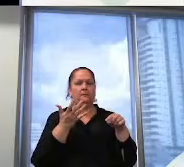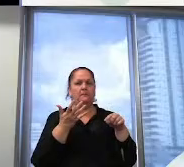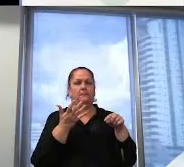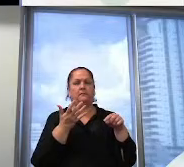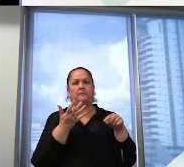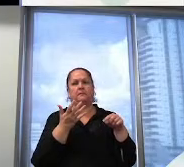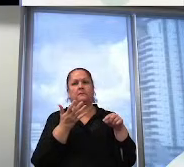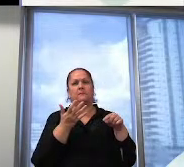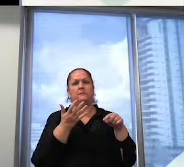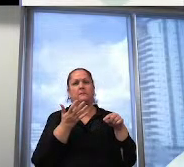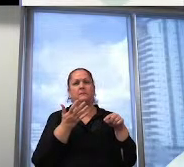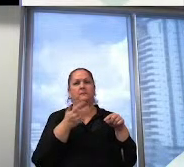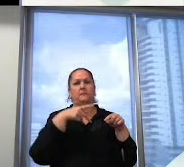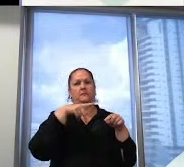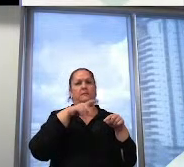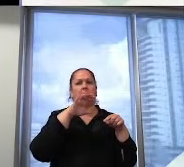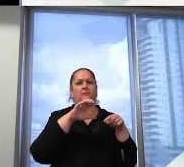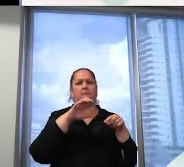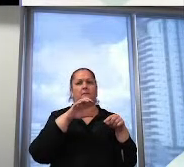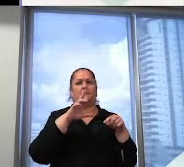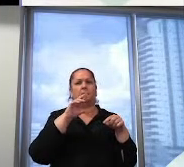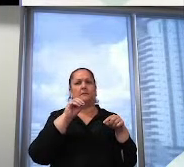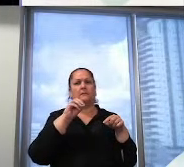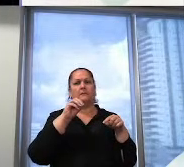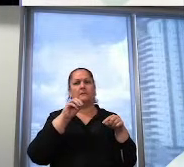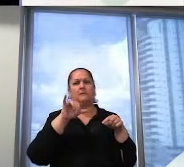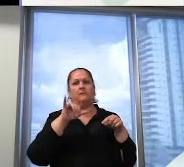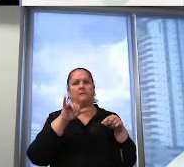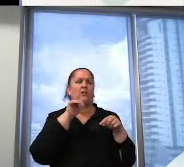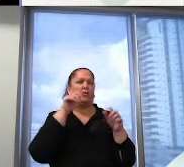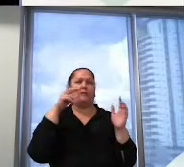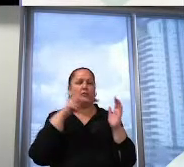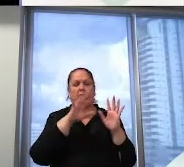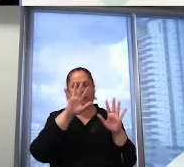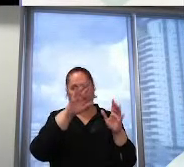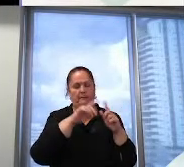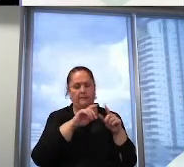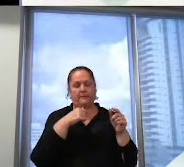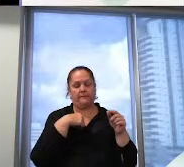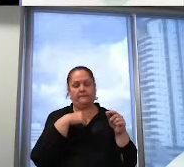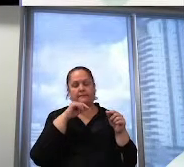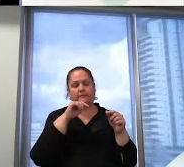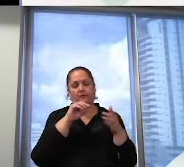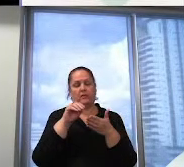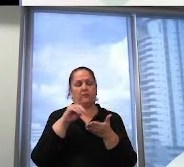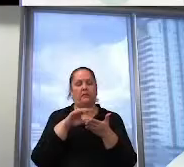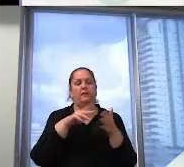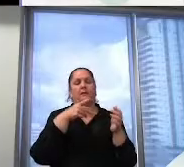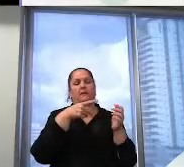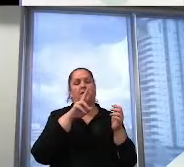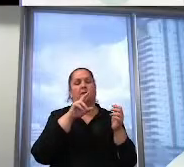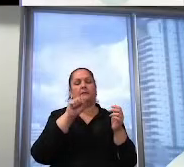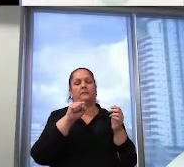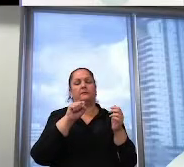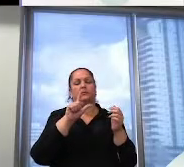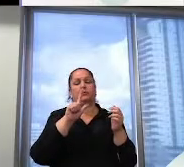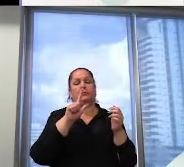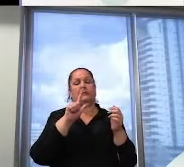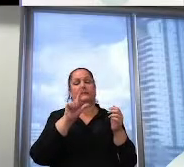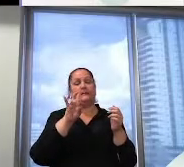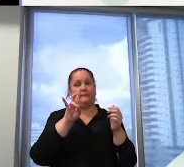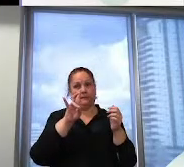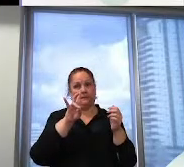was, it would have been PC ROI. You don't have to look it up, I don't think, but for the record,